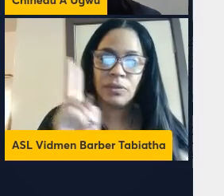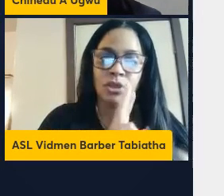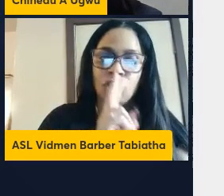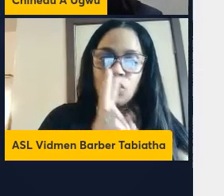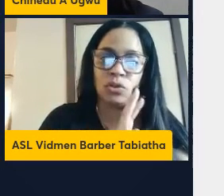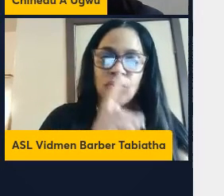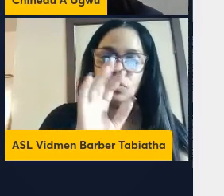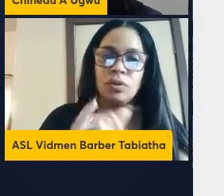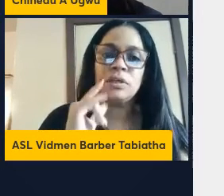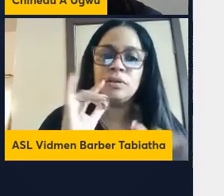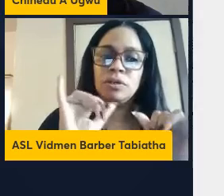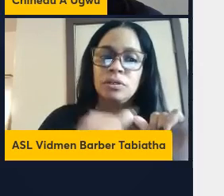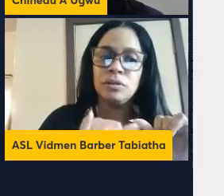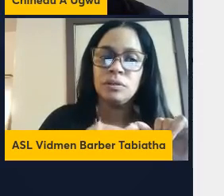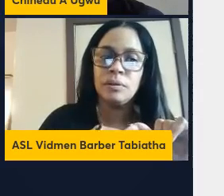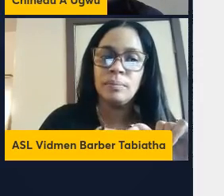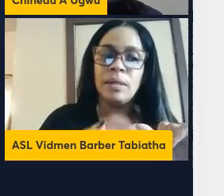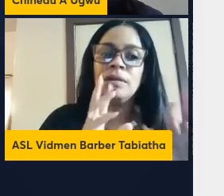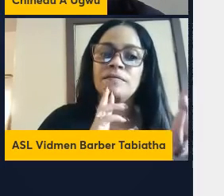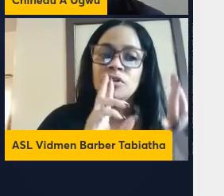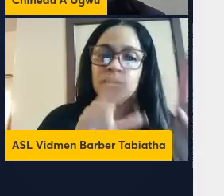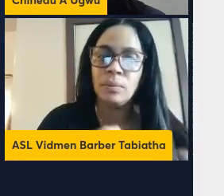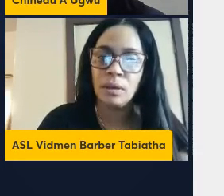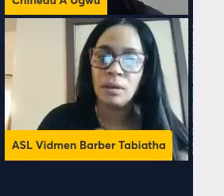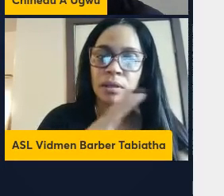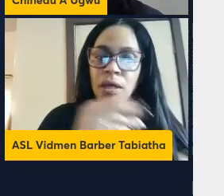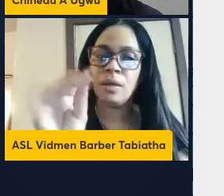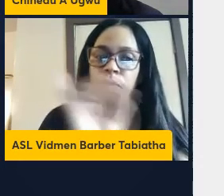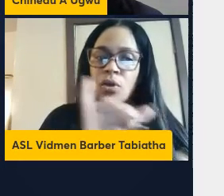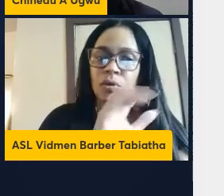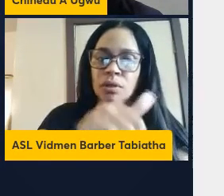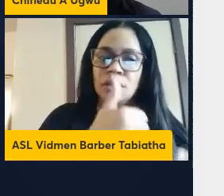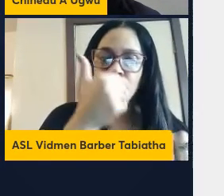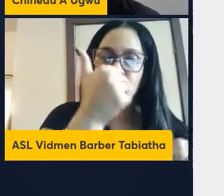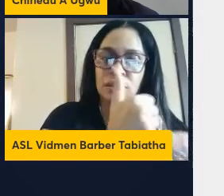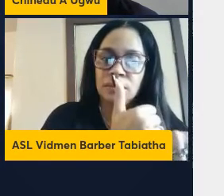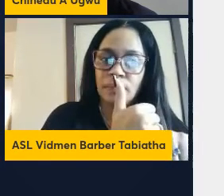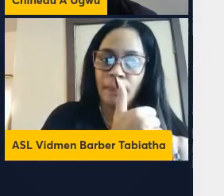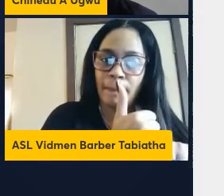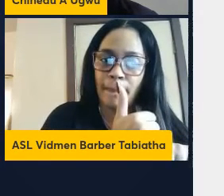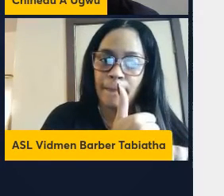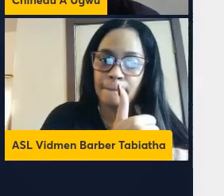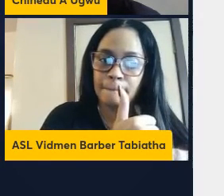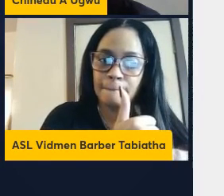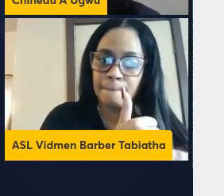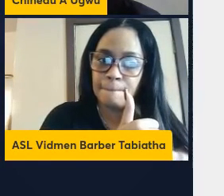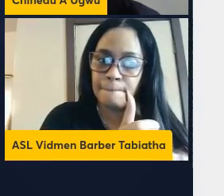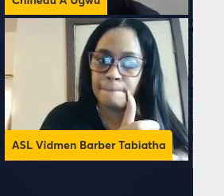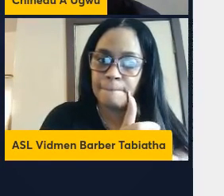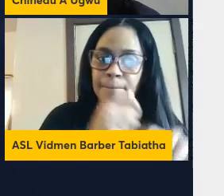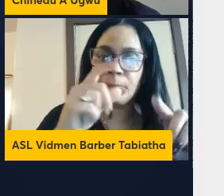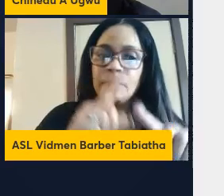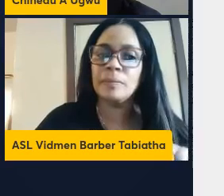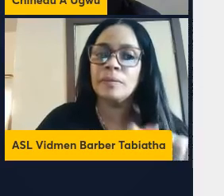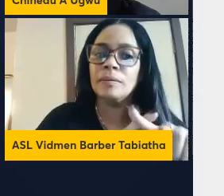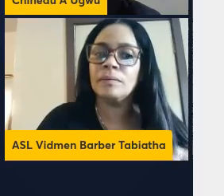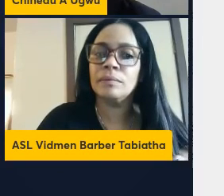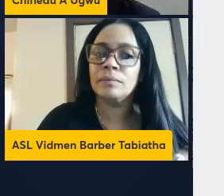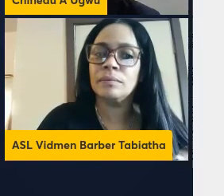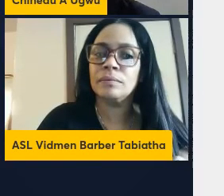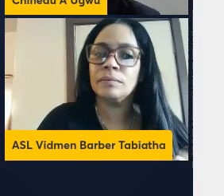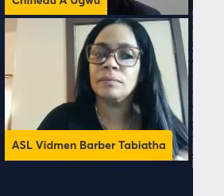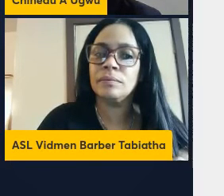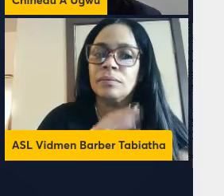ELISPOT to measure T-cell response, and then we are also setting up our flow cytometry to be able to do different immune cell phenotyping.